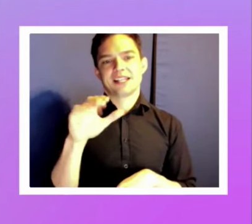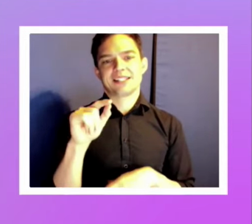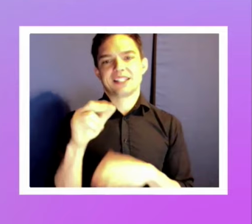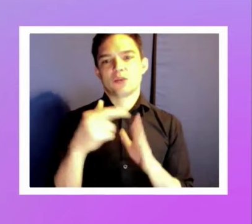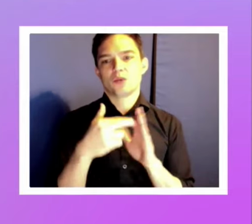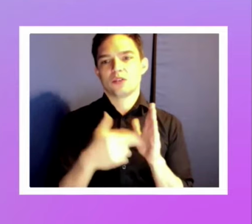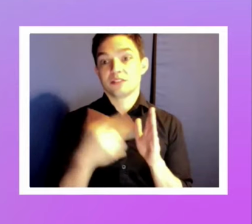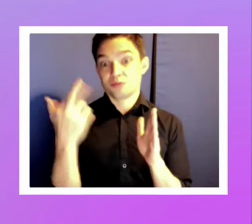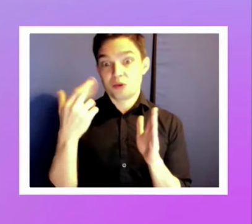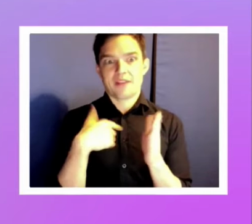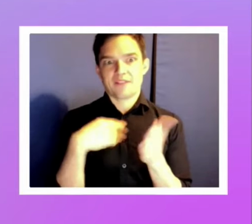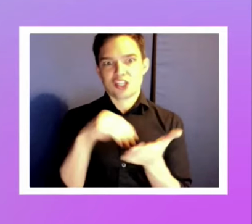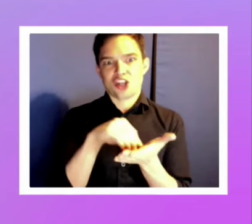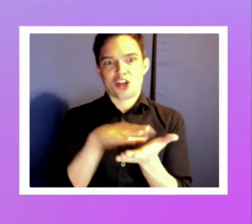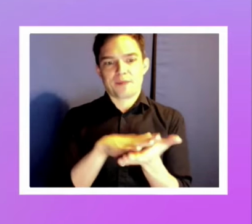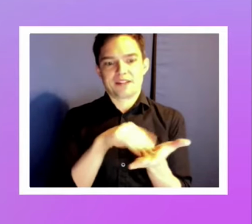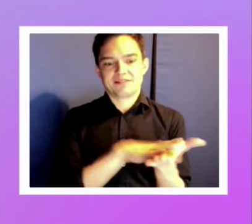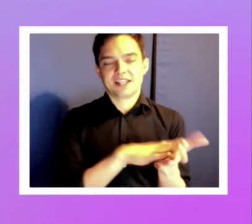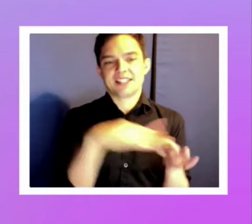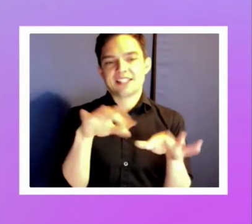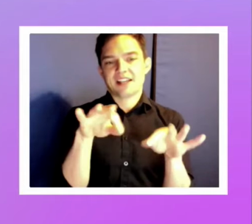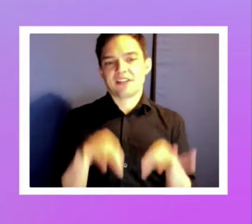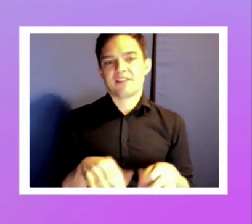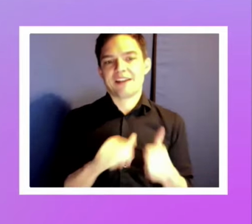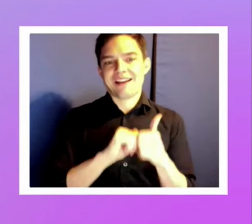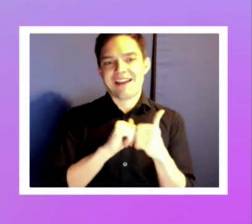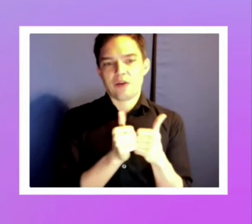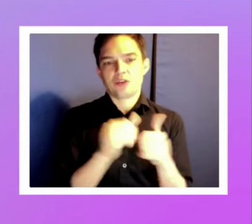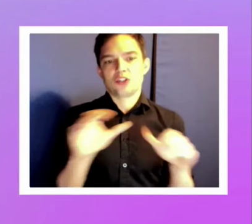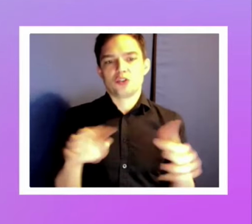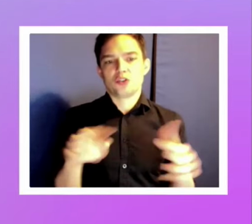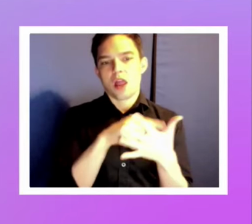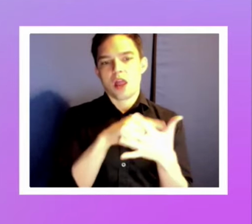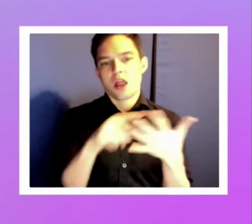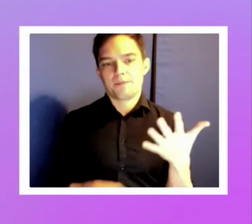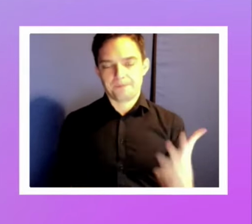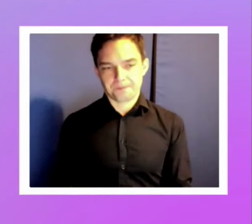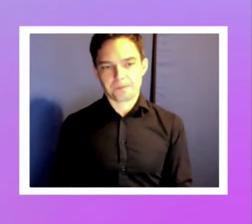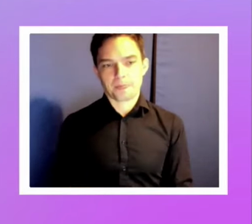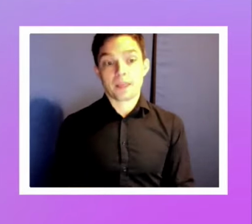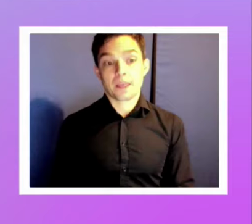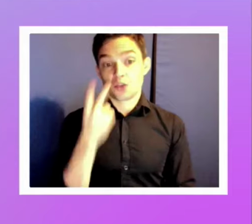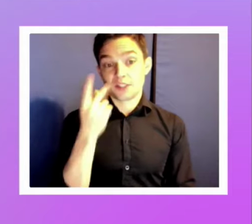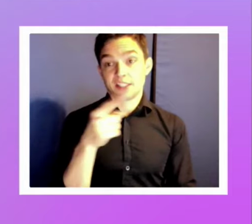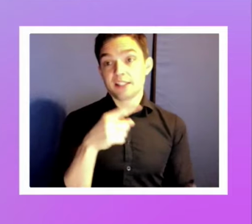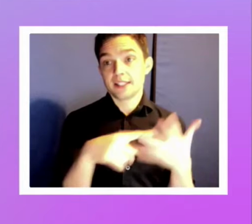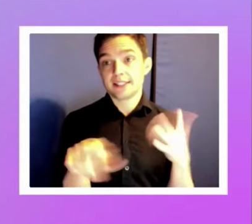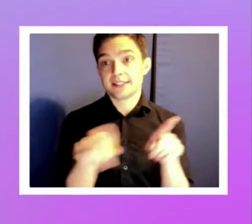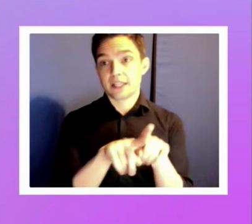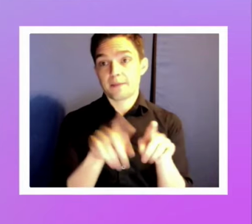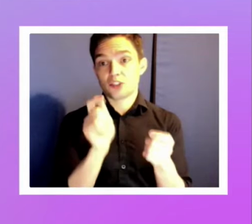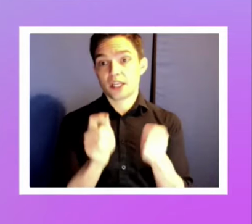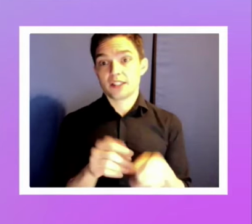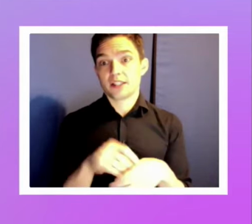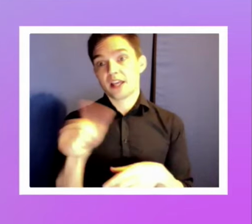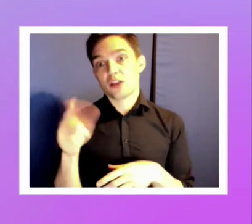a documented definition of how to do these things. And you'll see these same changes in the other tools I